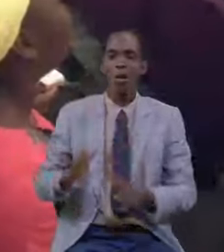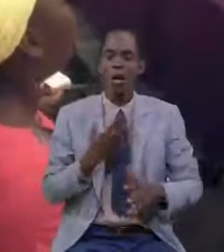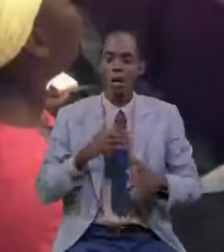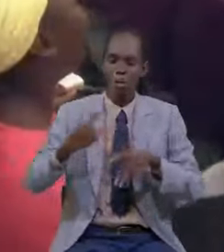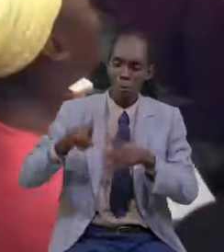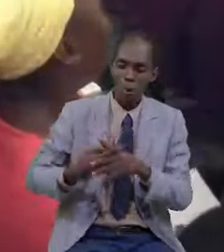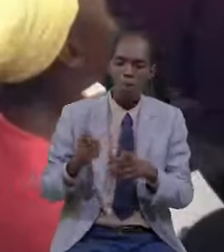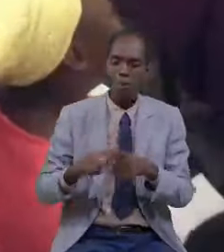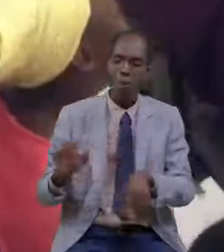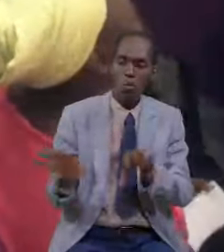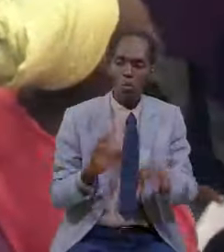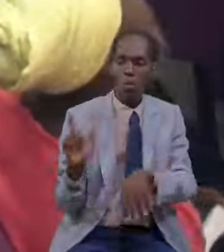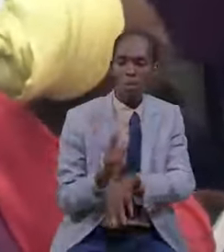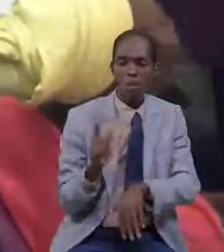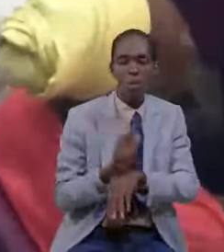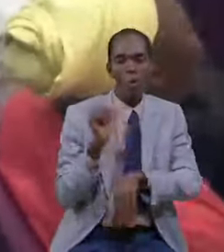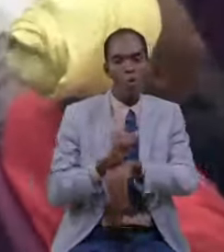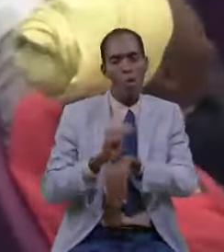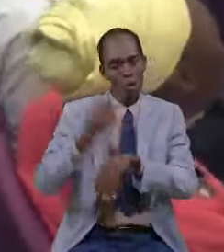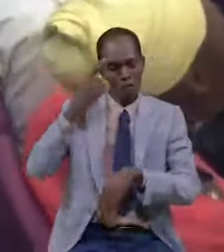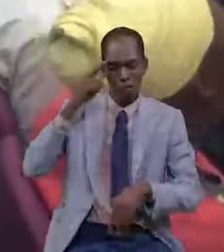I said they will run errands for you.